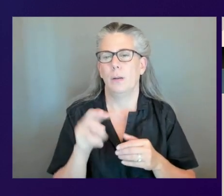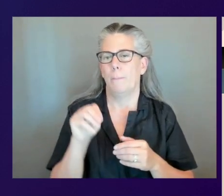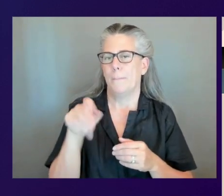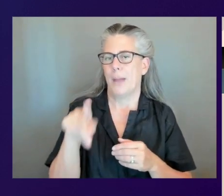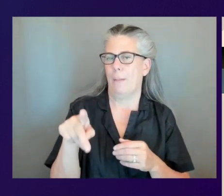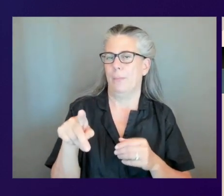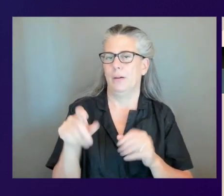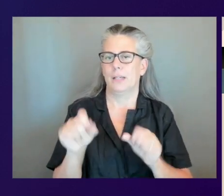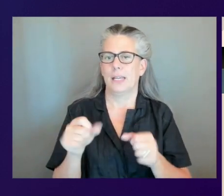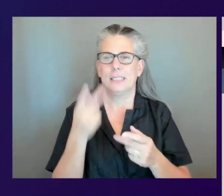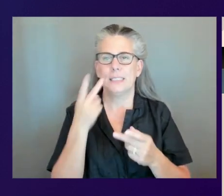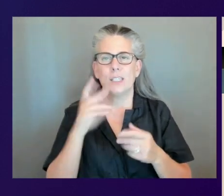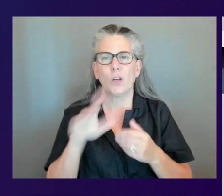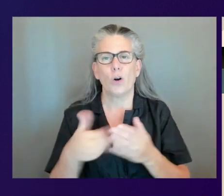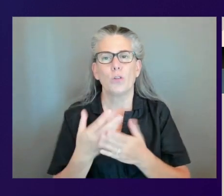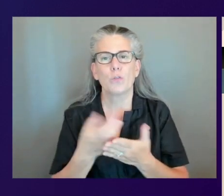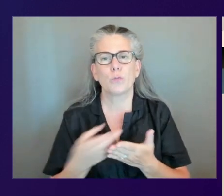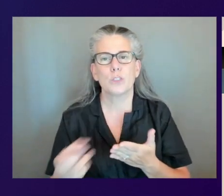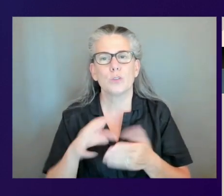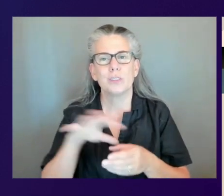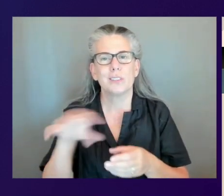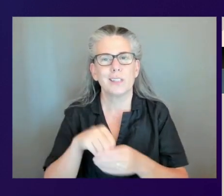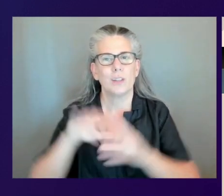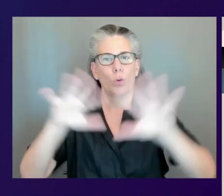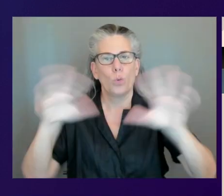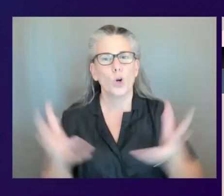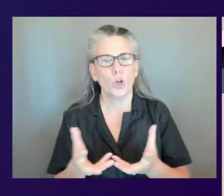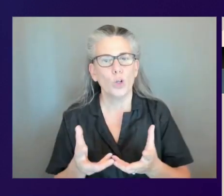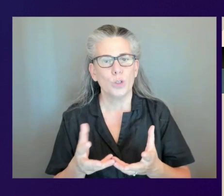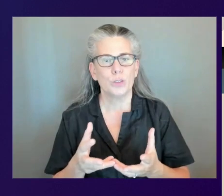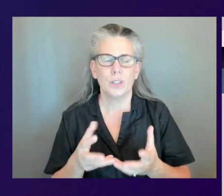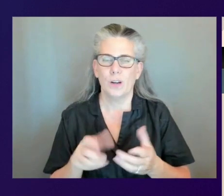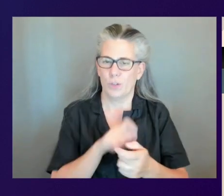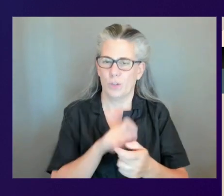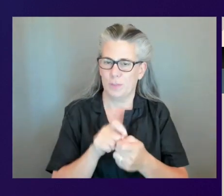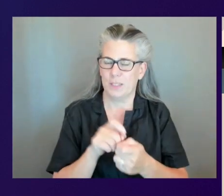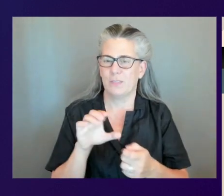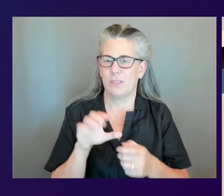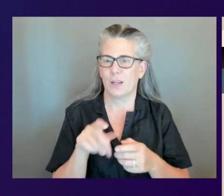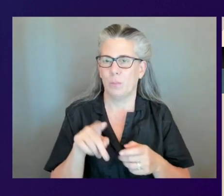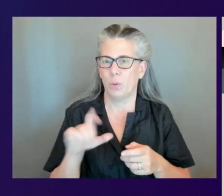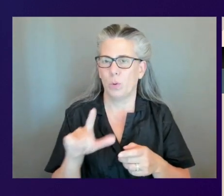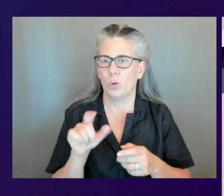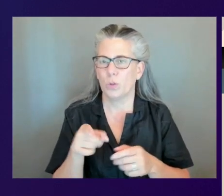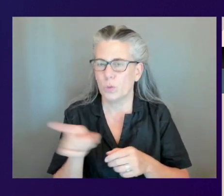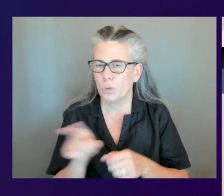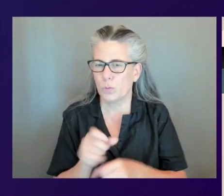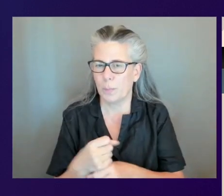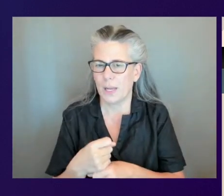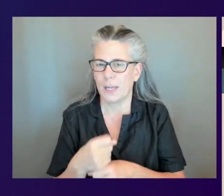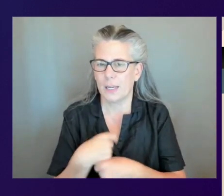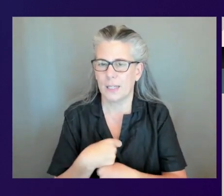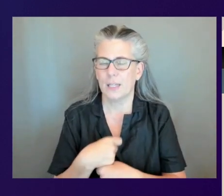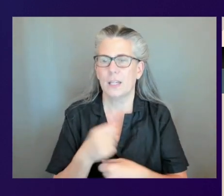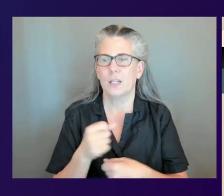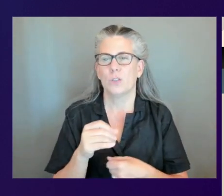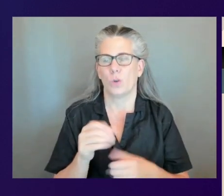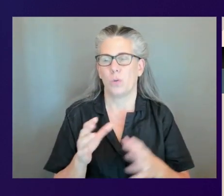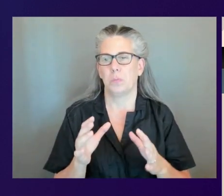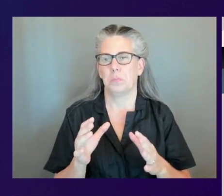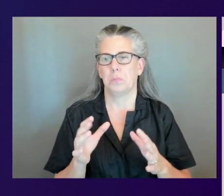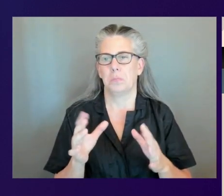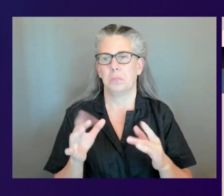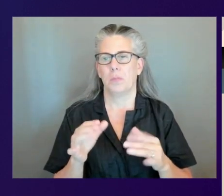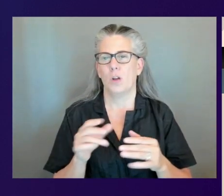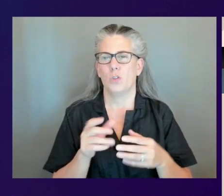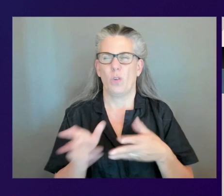world for one specific pool that you've created. So I think it can go either way. To quickly just go through a